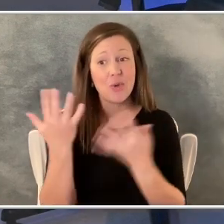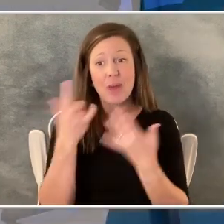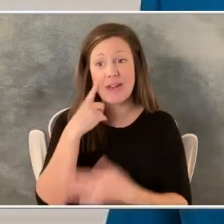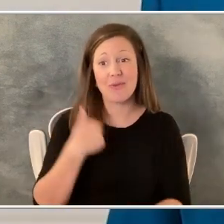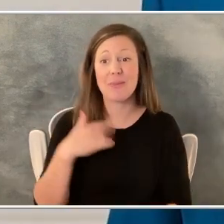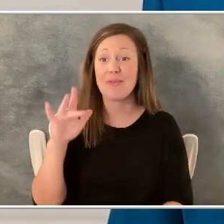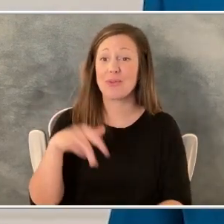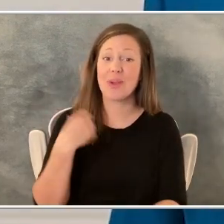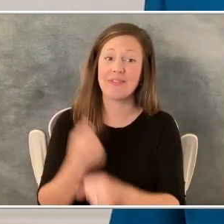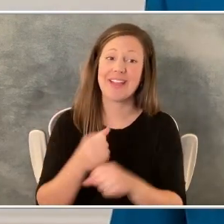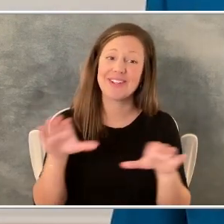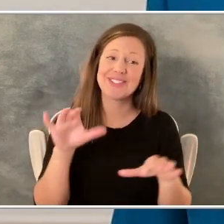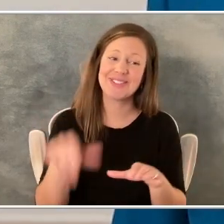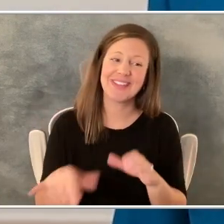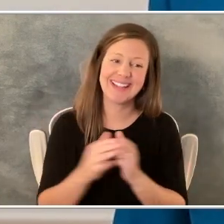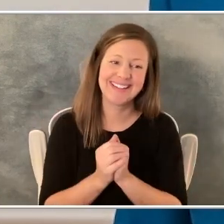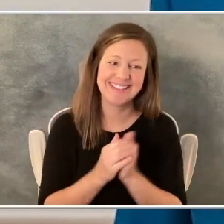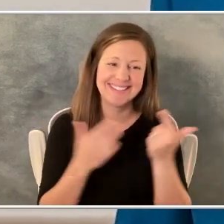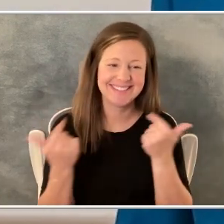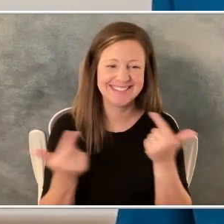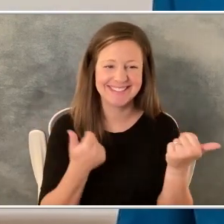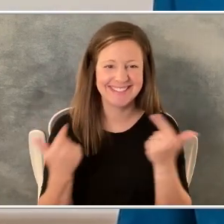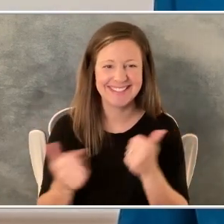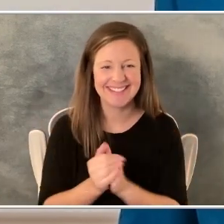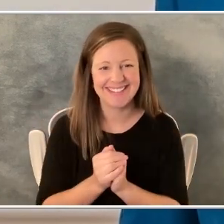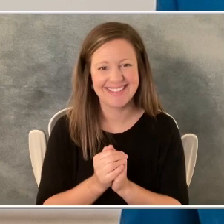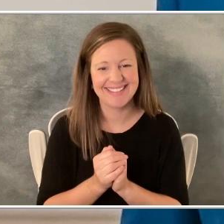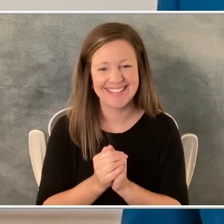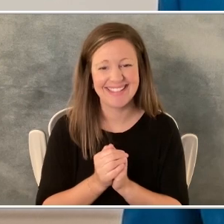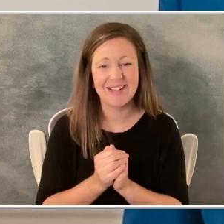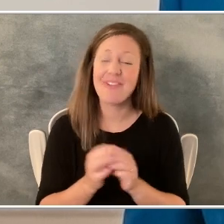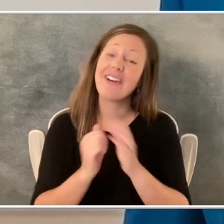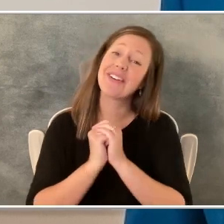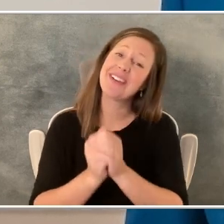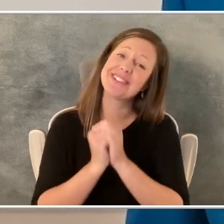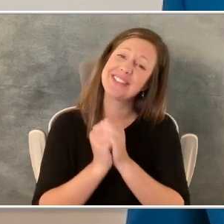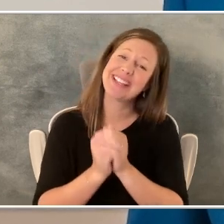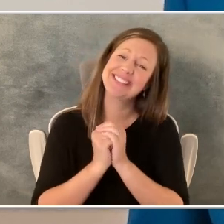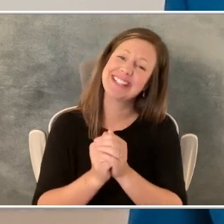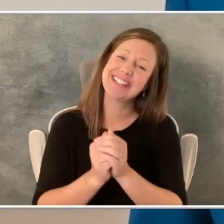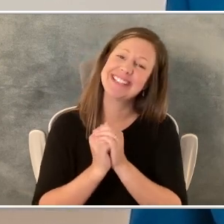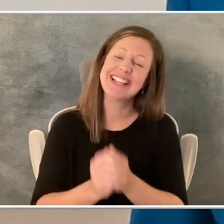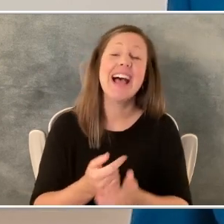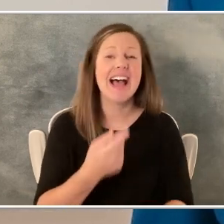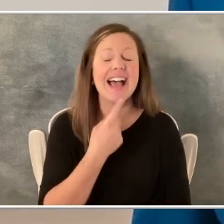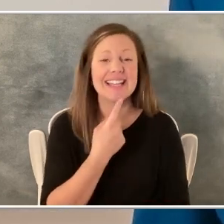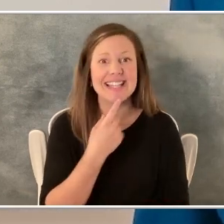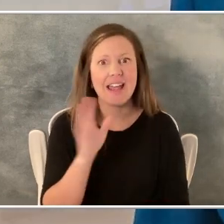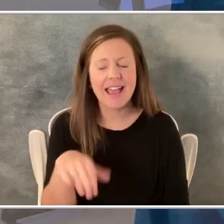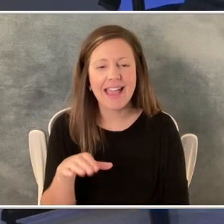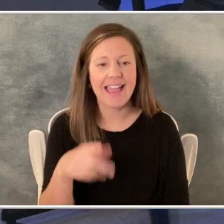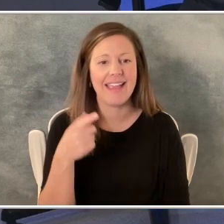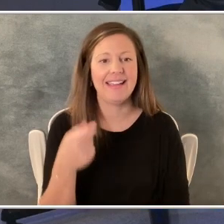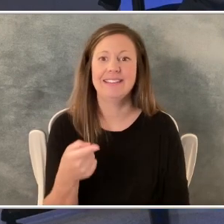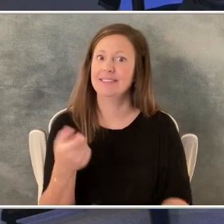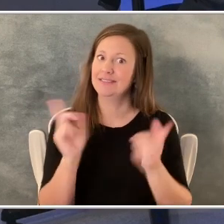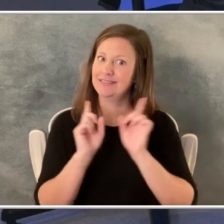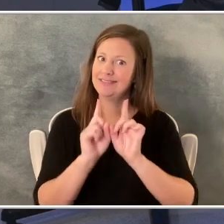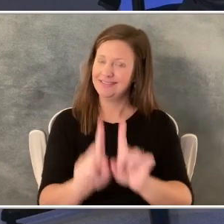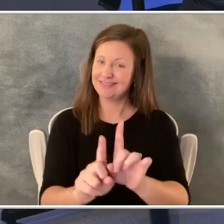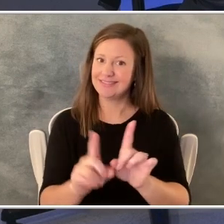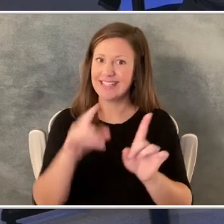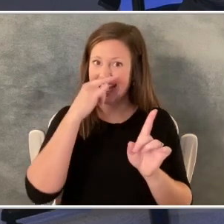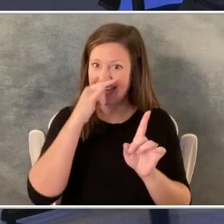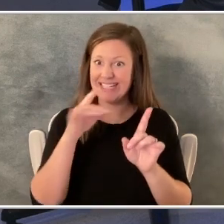that. Perfect. I like it. There she is. Well, congratulations. I said, hey, getting a kid down the aisle, that's a really good milestone. You said, not a